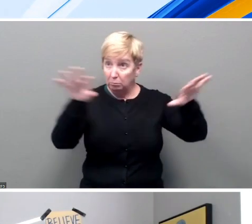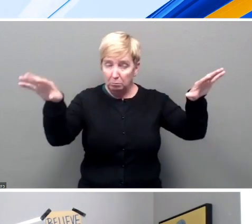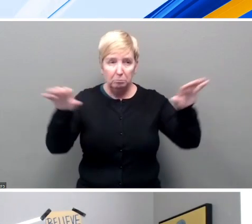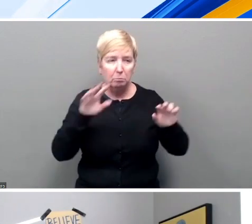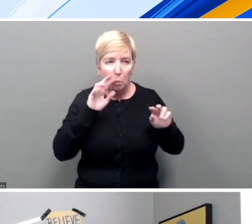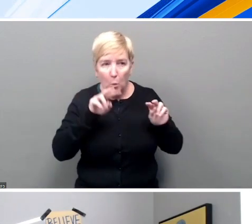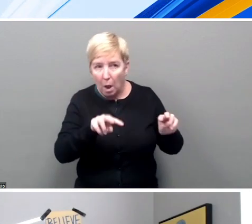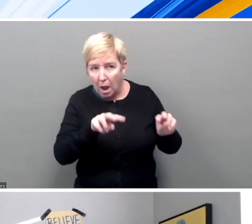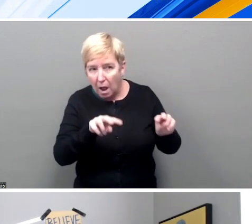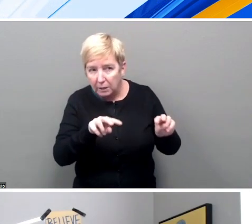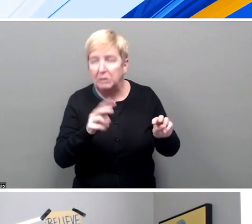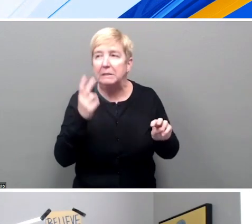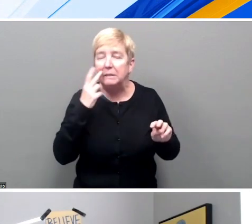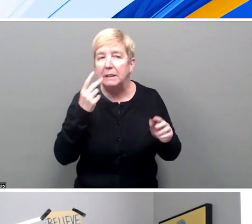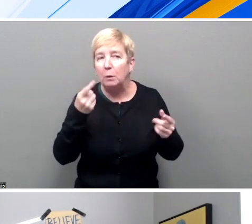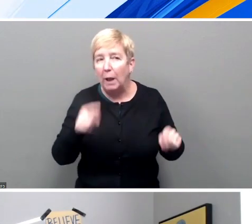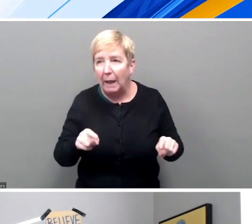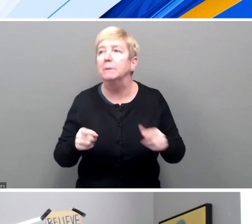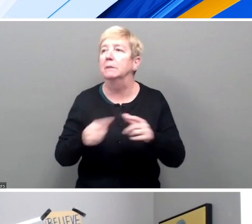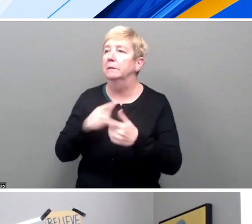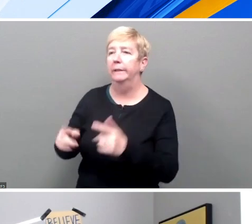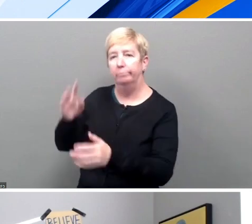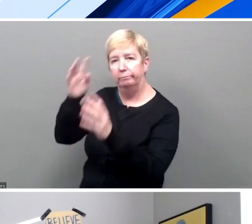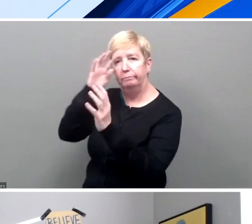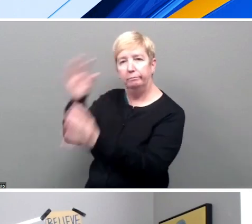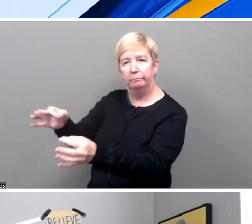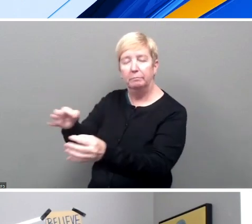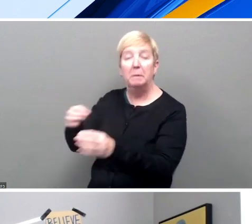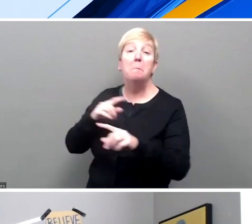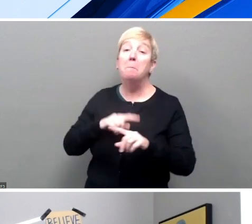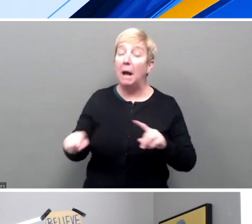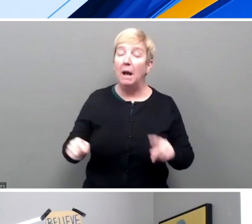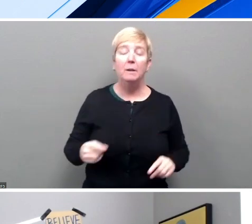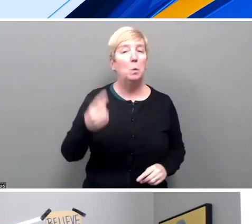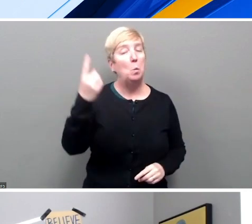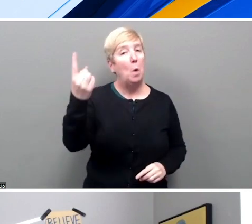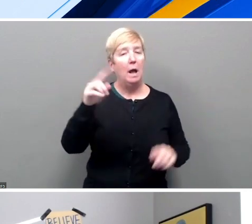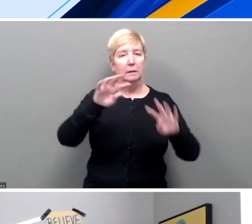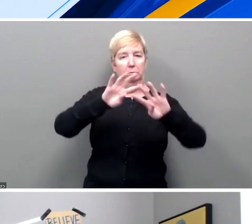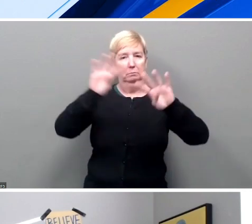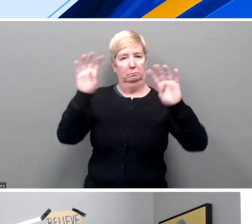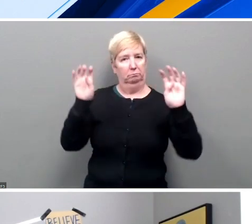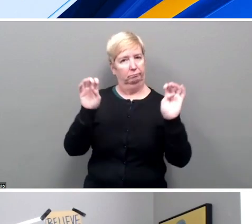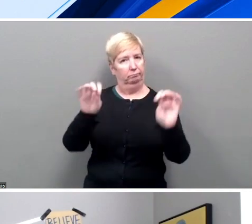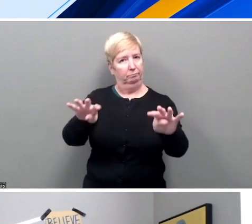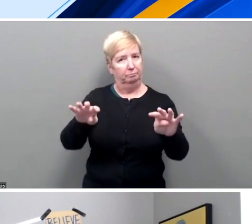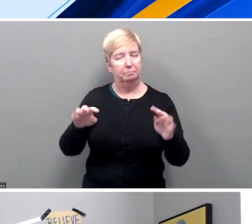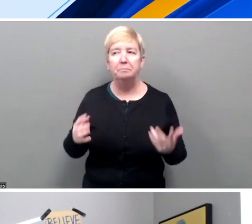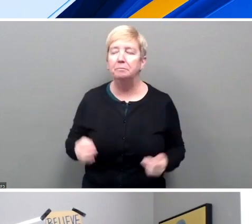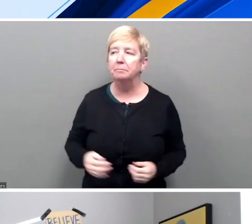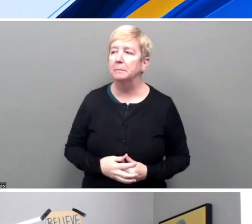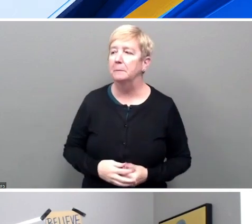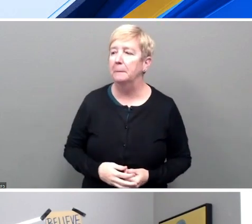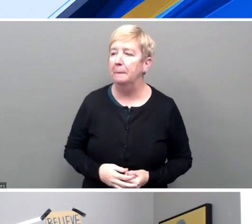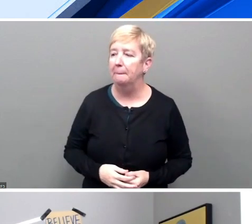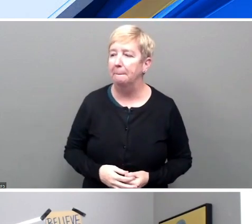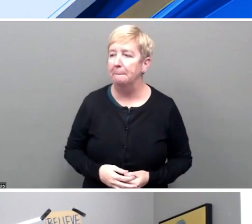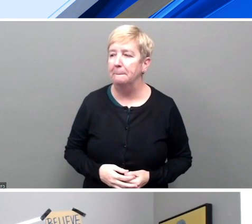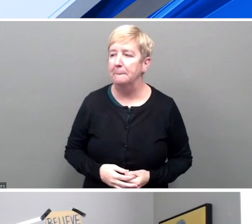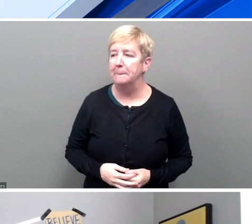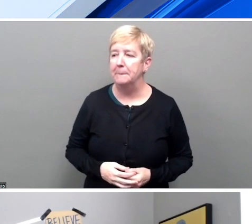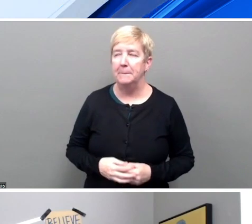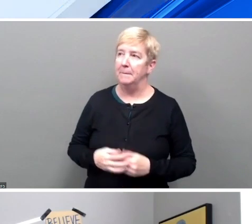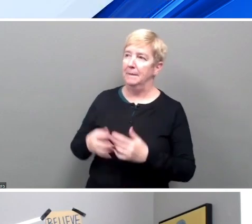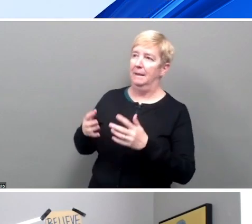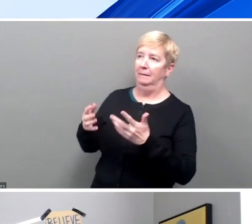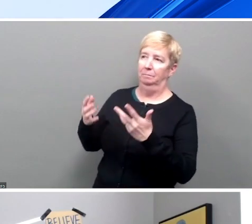closely. I do think the real wild card here is the fact that a large proportion of the globe is